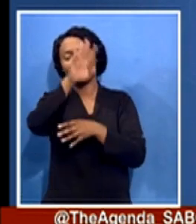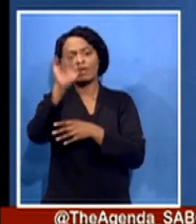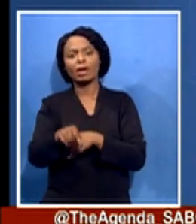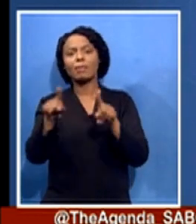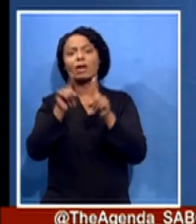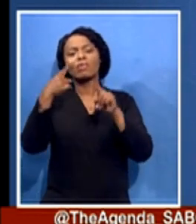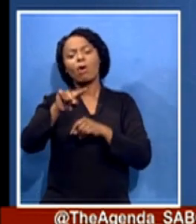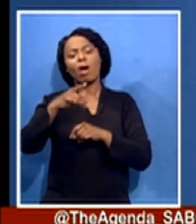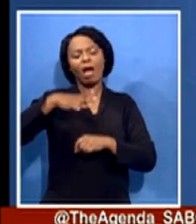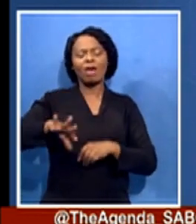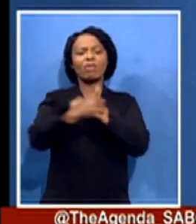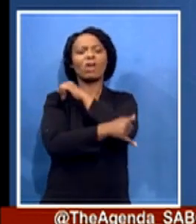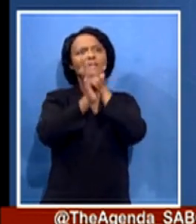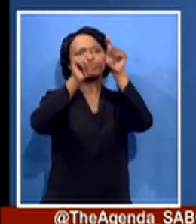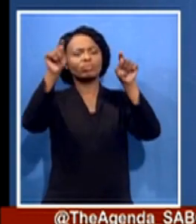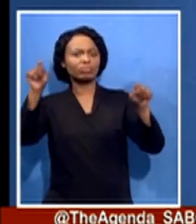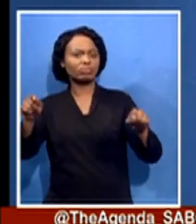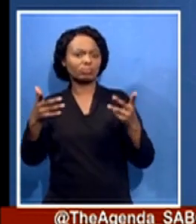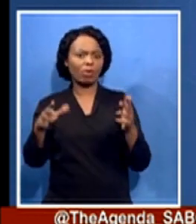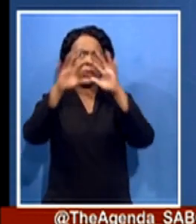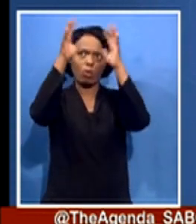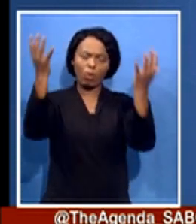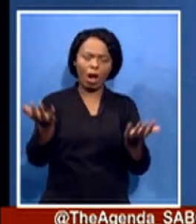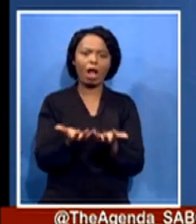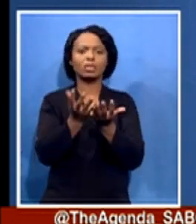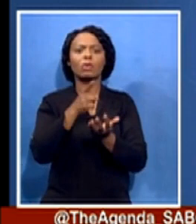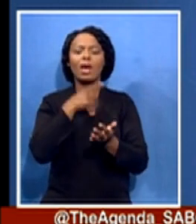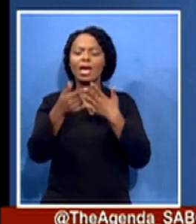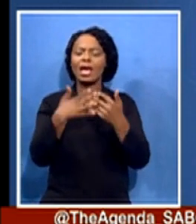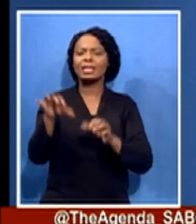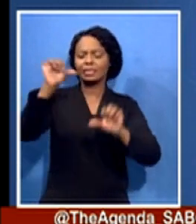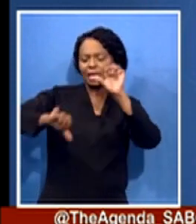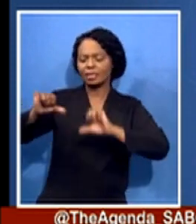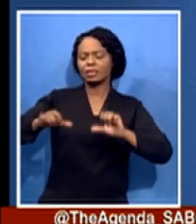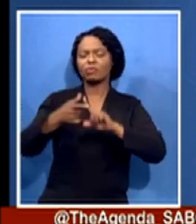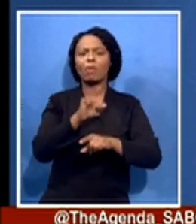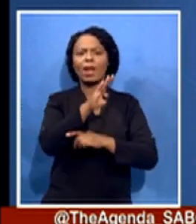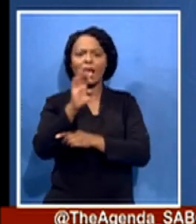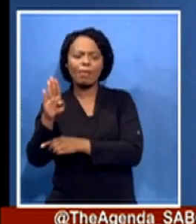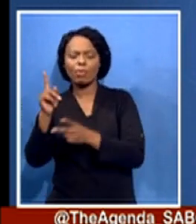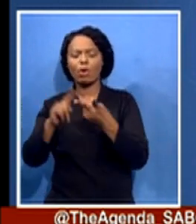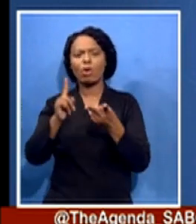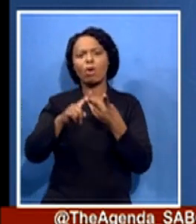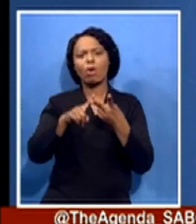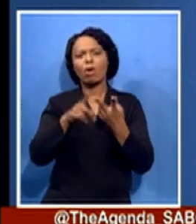every scientist, be they from the lab, a vaccine developer, a clinical trialist, has had to